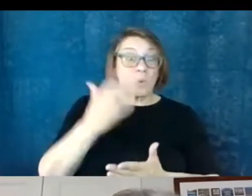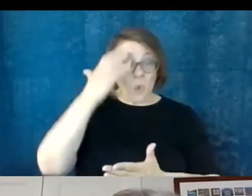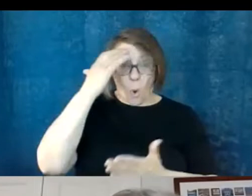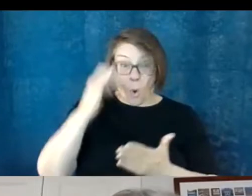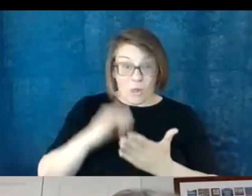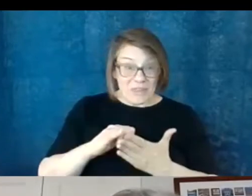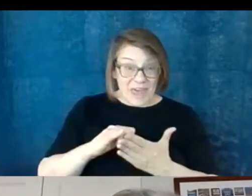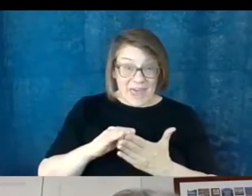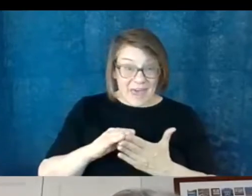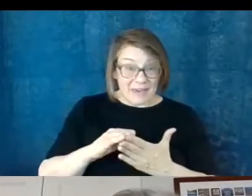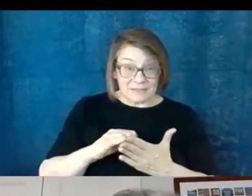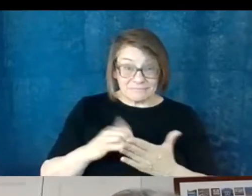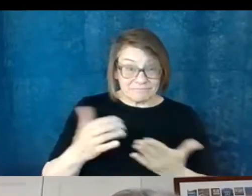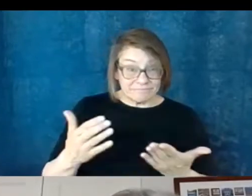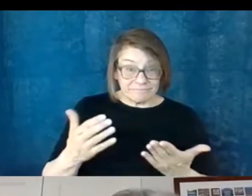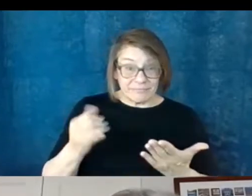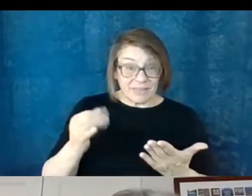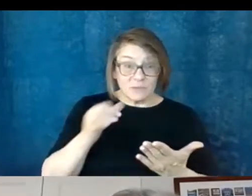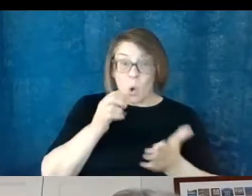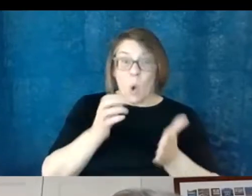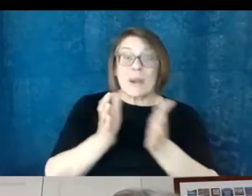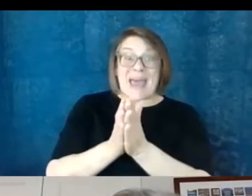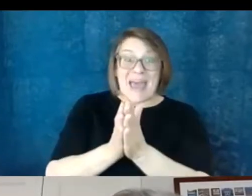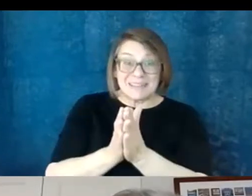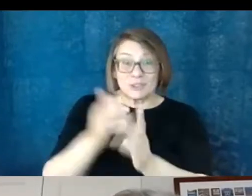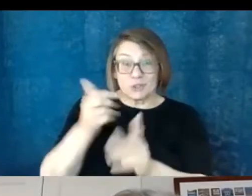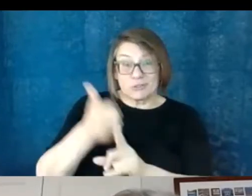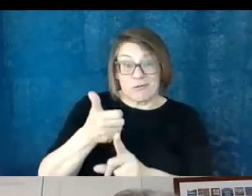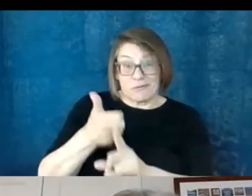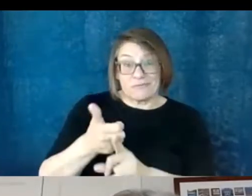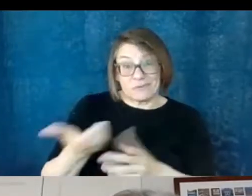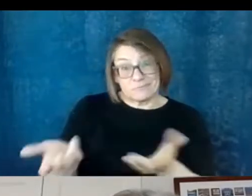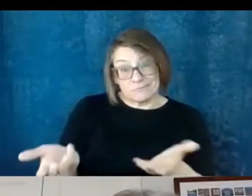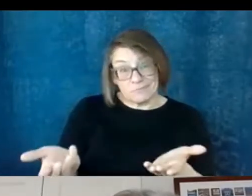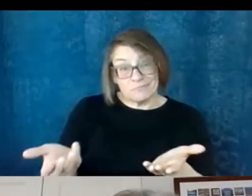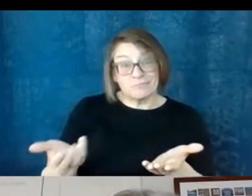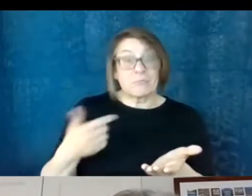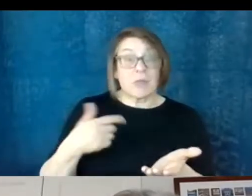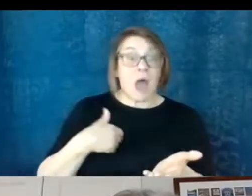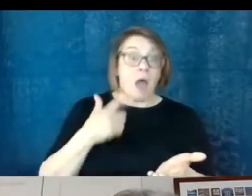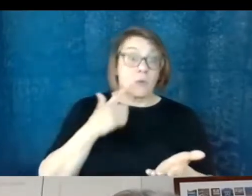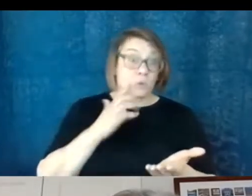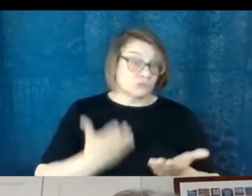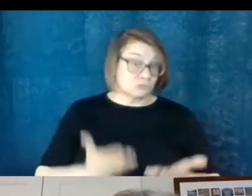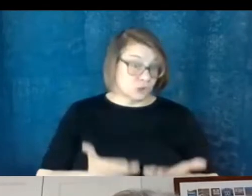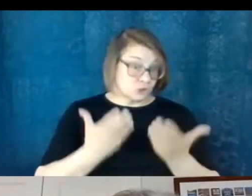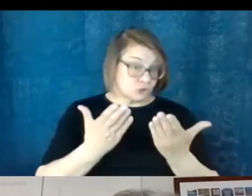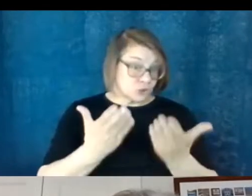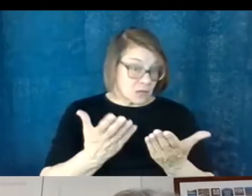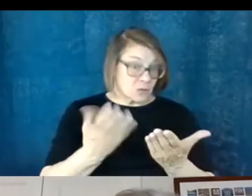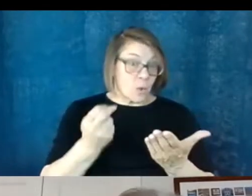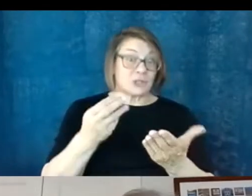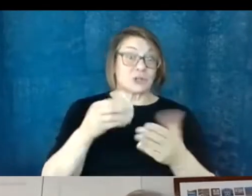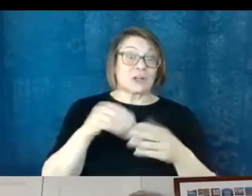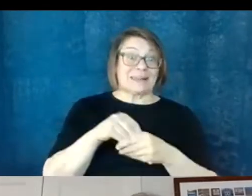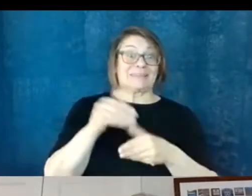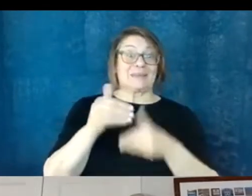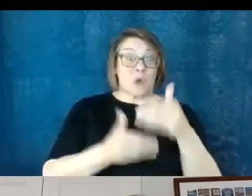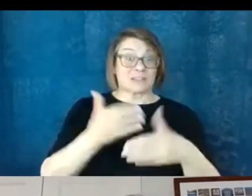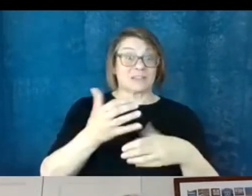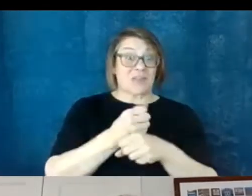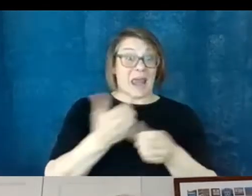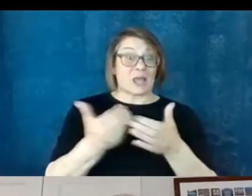the audiologist if you don't bring it up yourself. So I would suggest when you are in the process of getting new